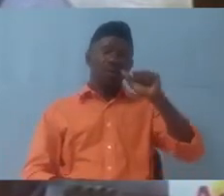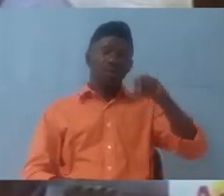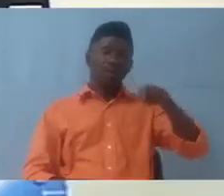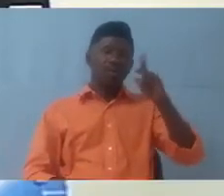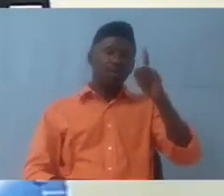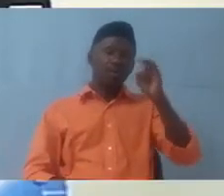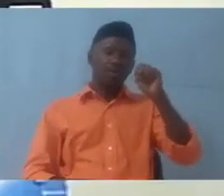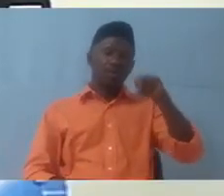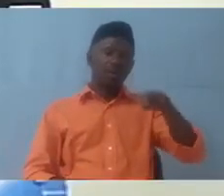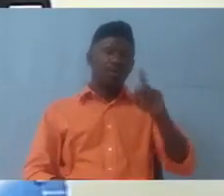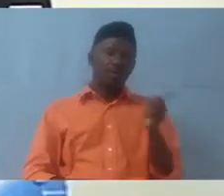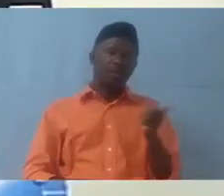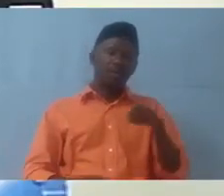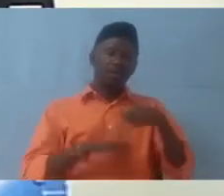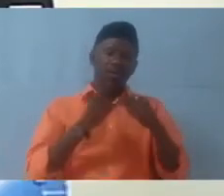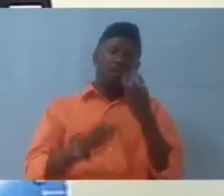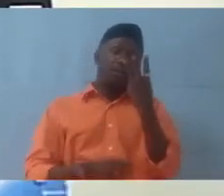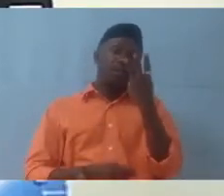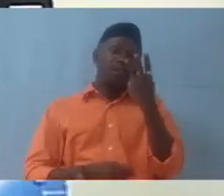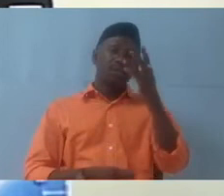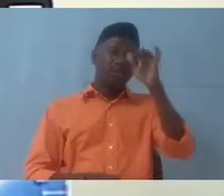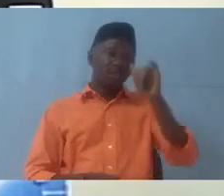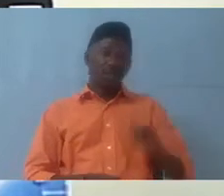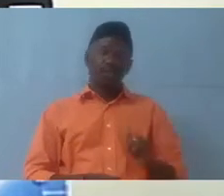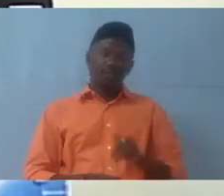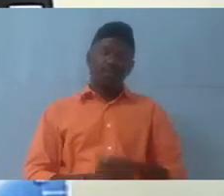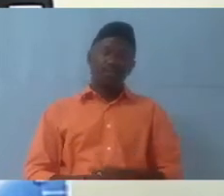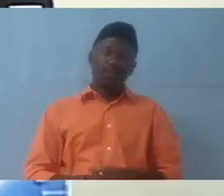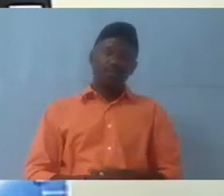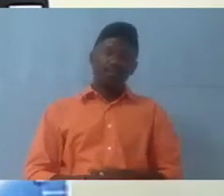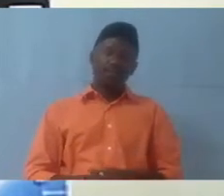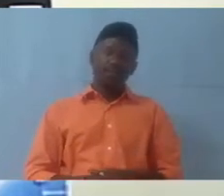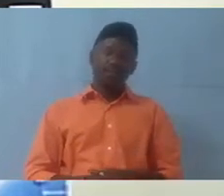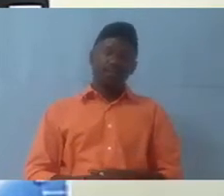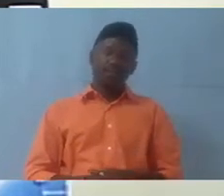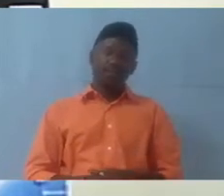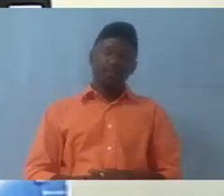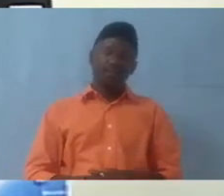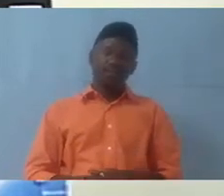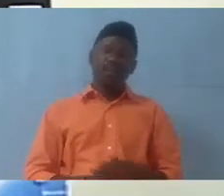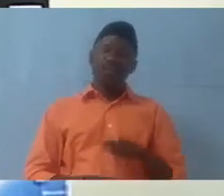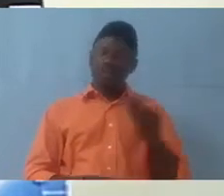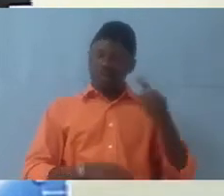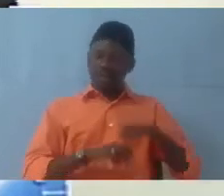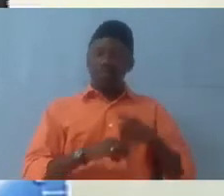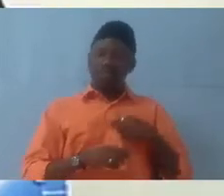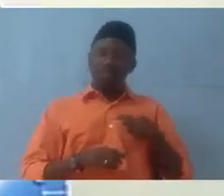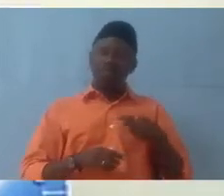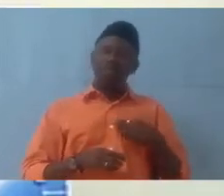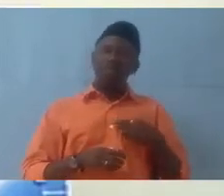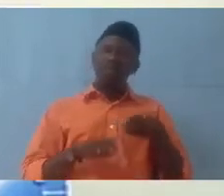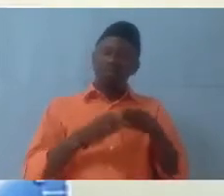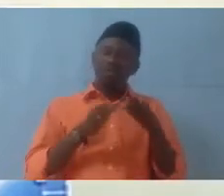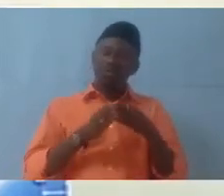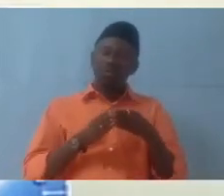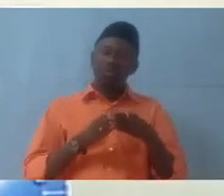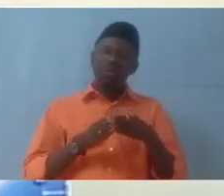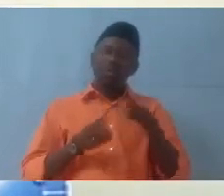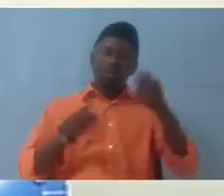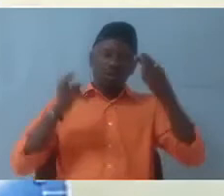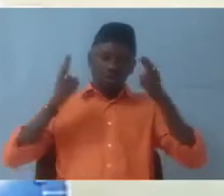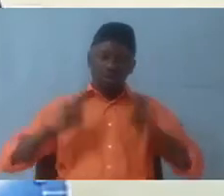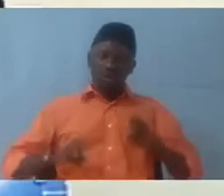Timbiri solo sanding ci diram ñetti at. In fact, I was jointly with the lawyer for this the second accused person Louis Mendy